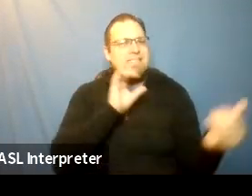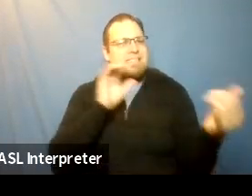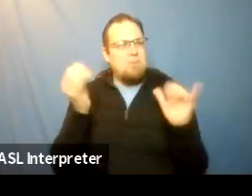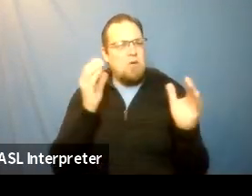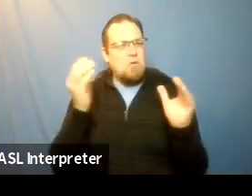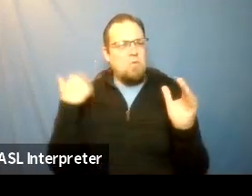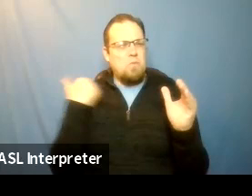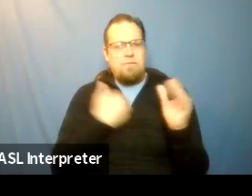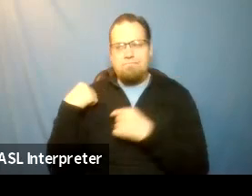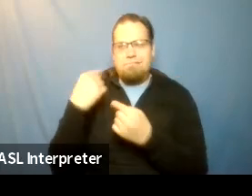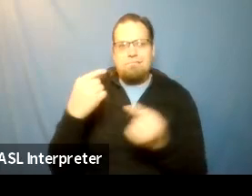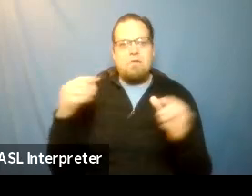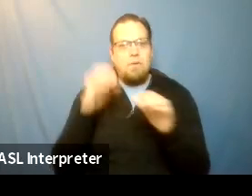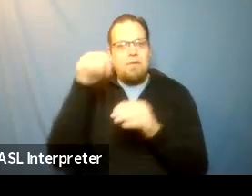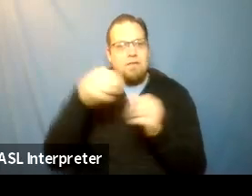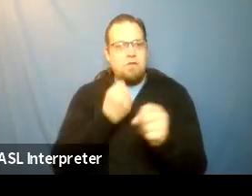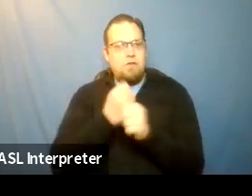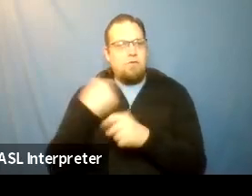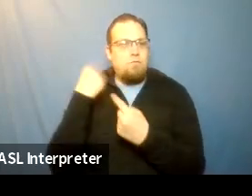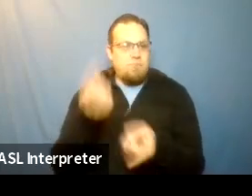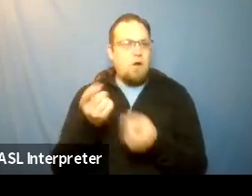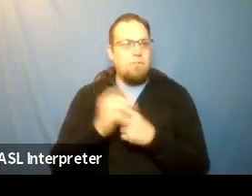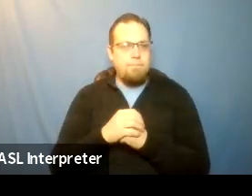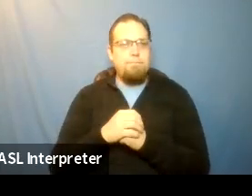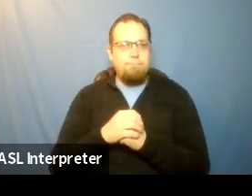doing this school year so far.